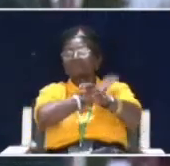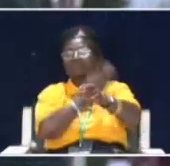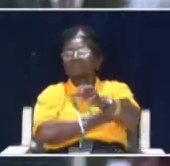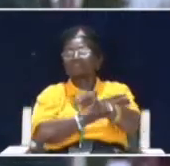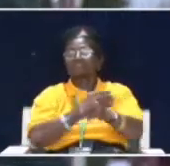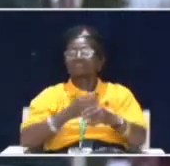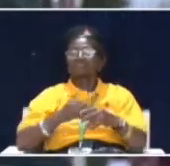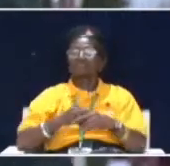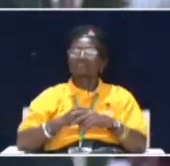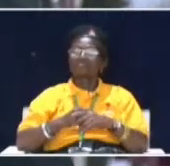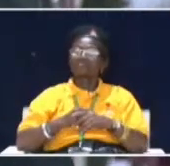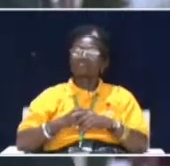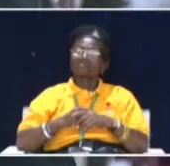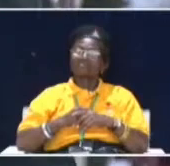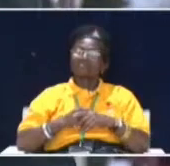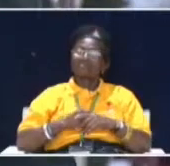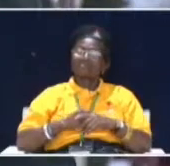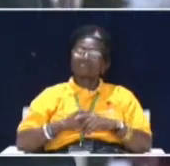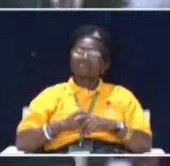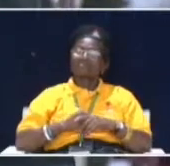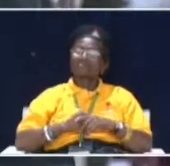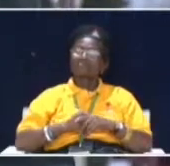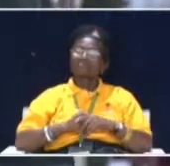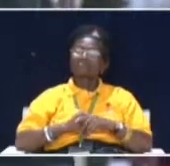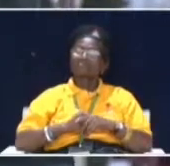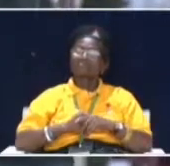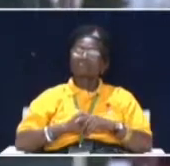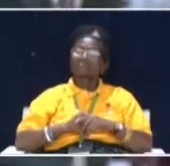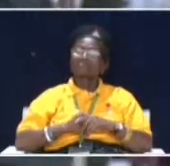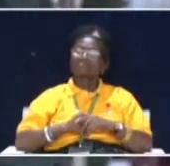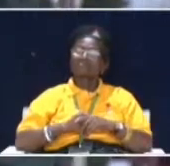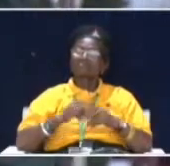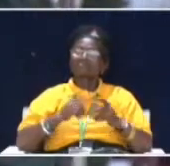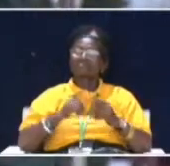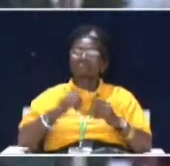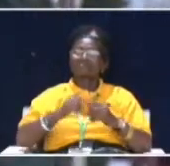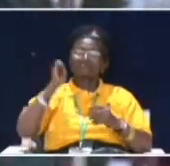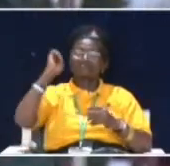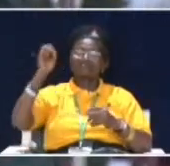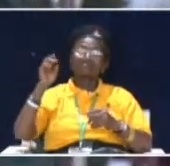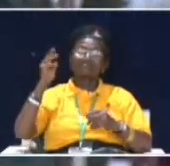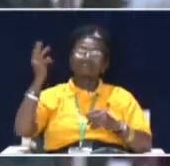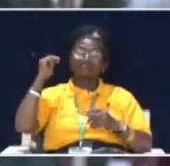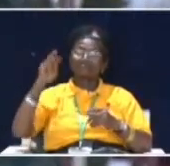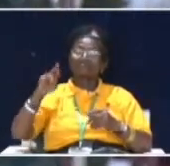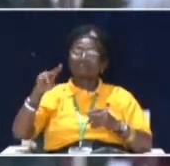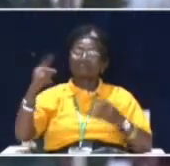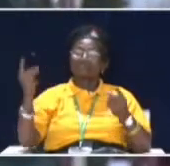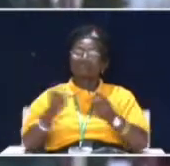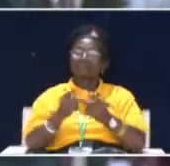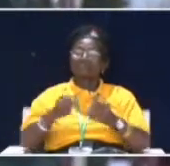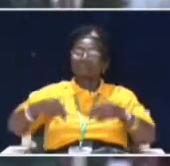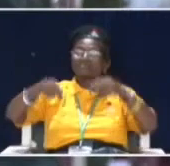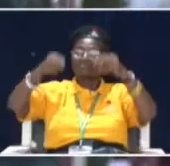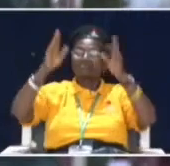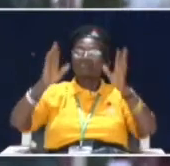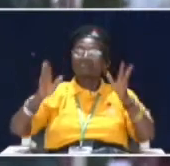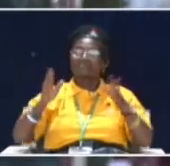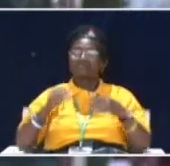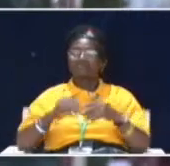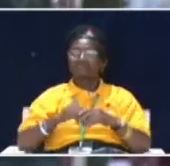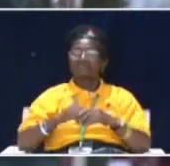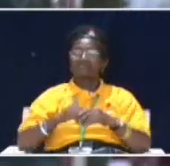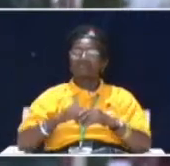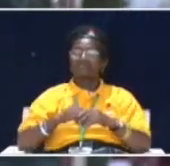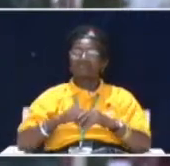captain. Then he was repositioned higher.